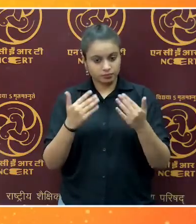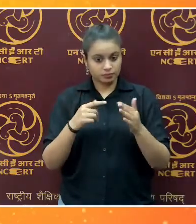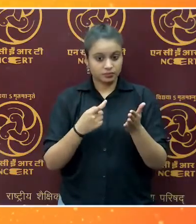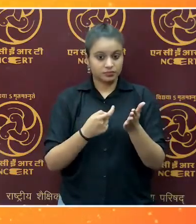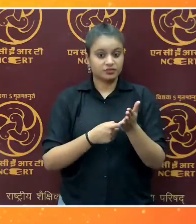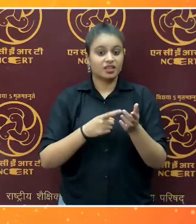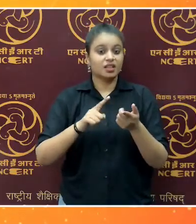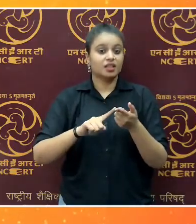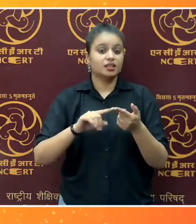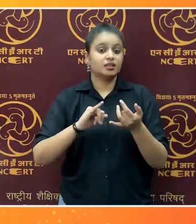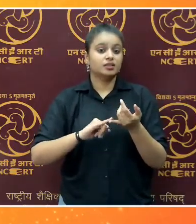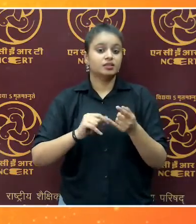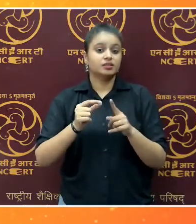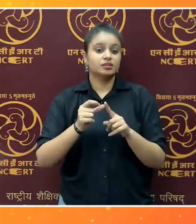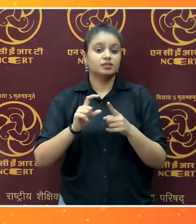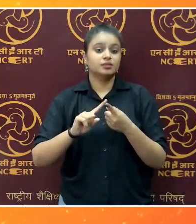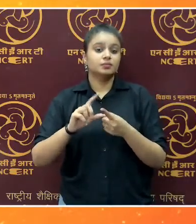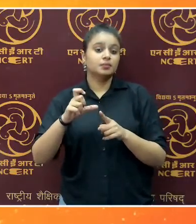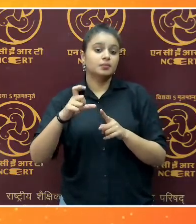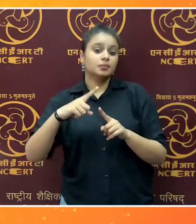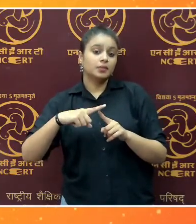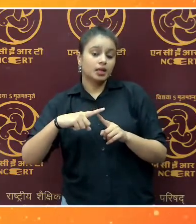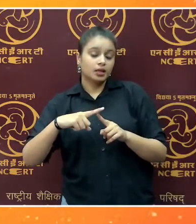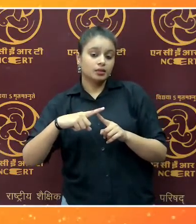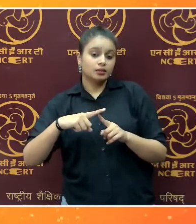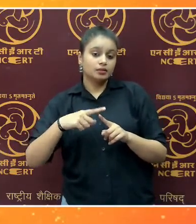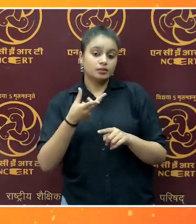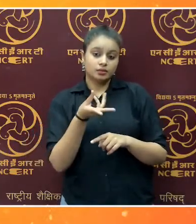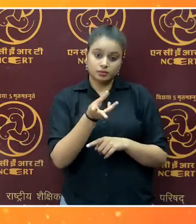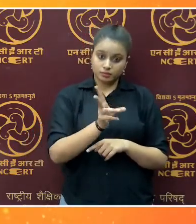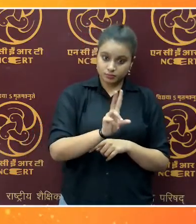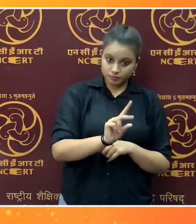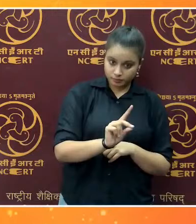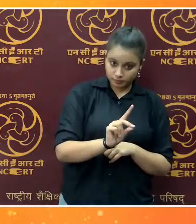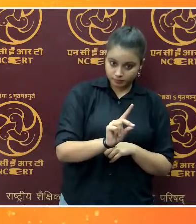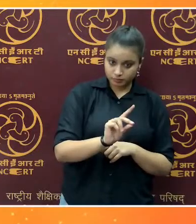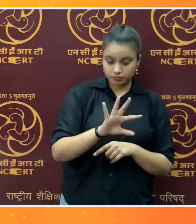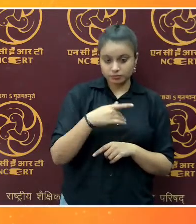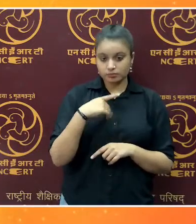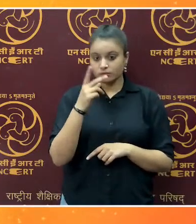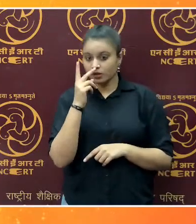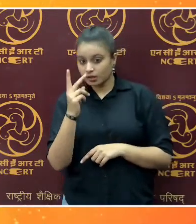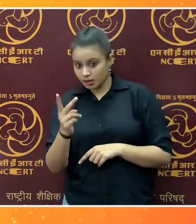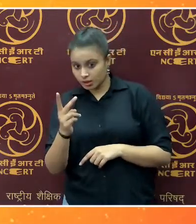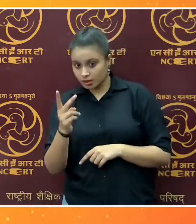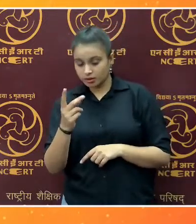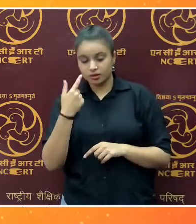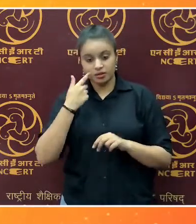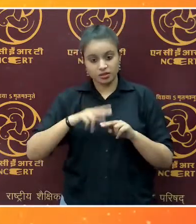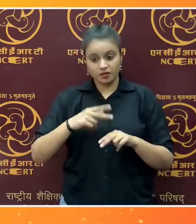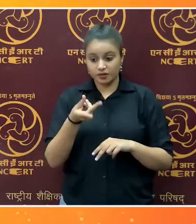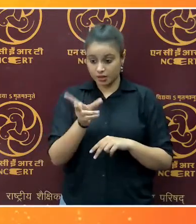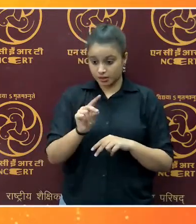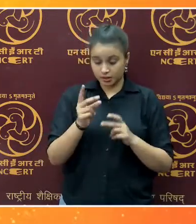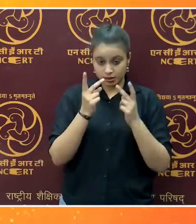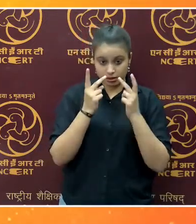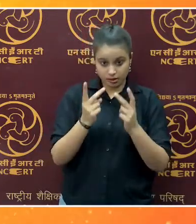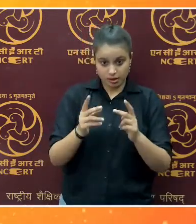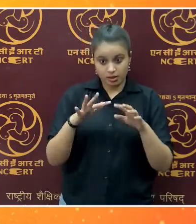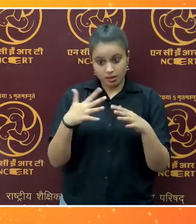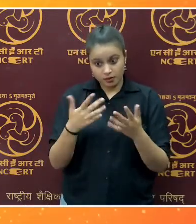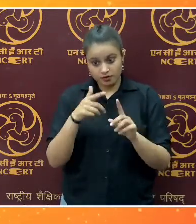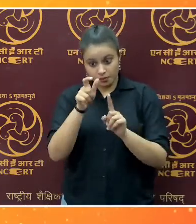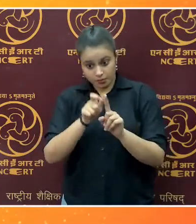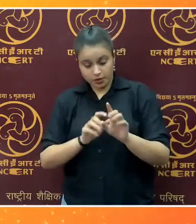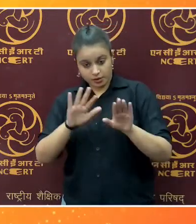respect, which you don't think is about seeing. Yeah. Re is again and spect is to see. So to see again, somebody who you want to